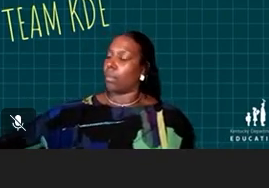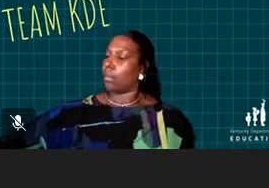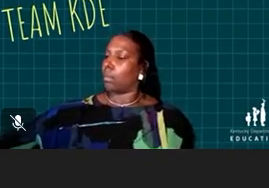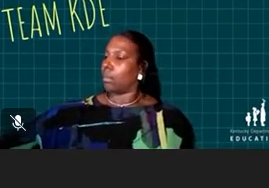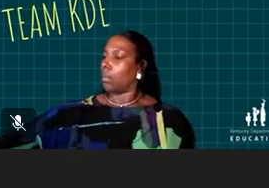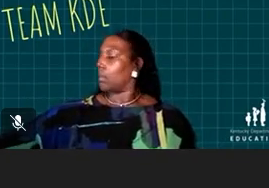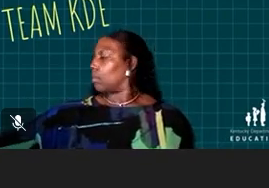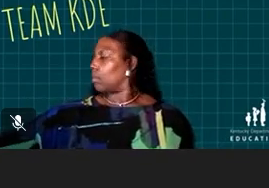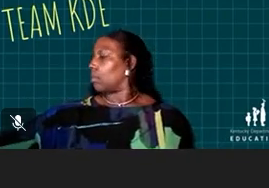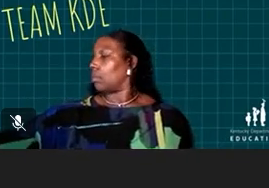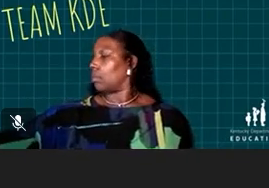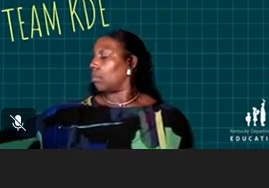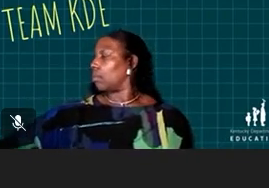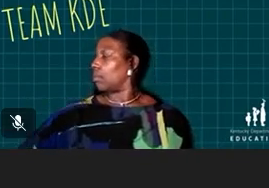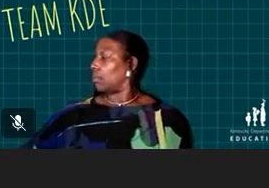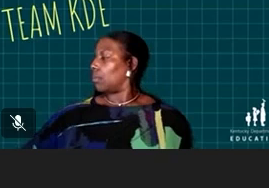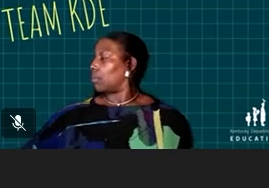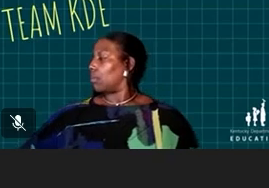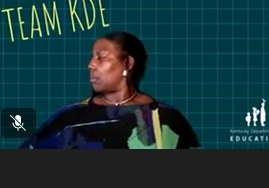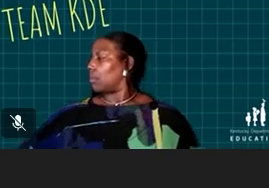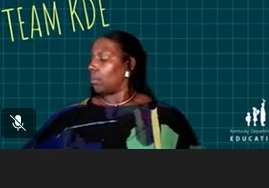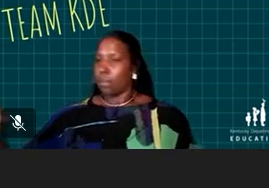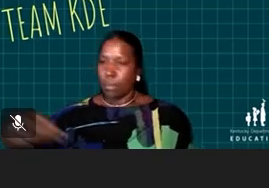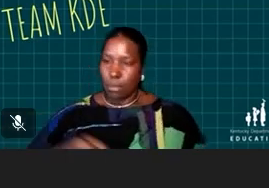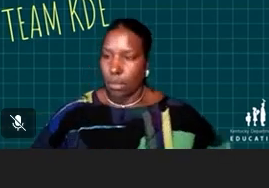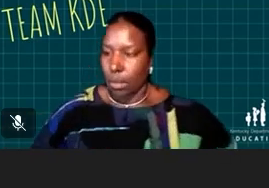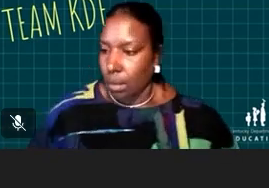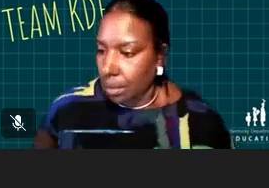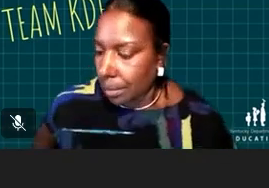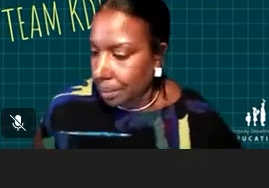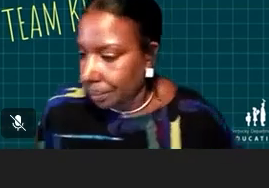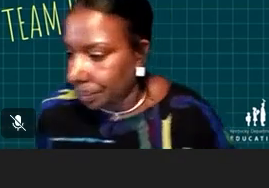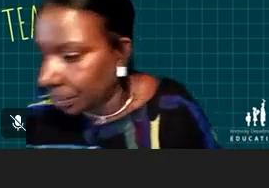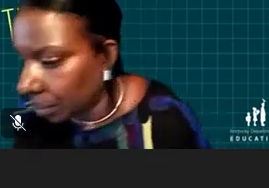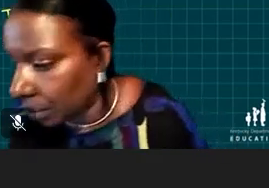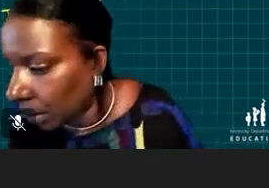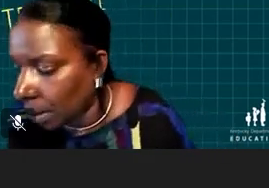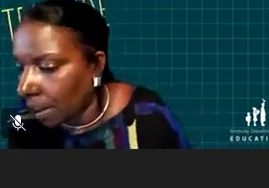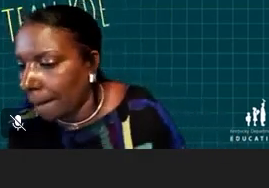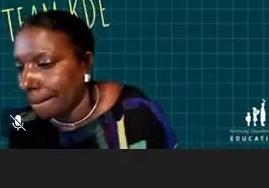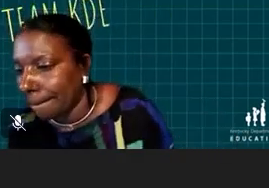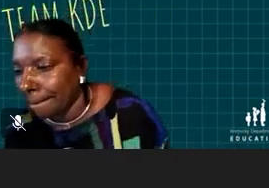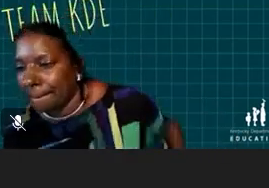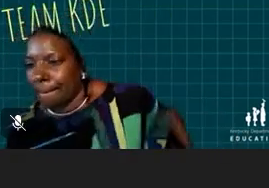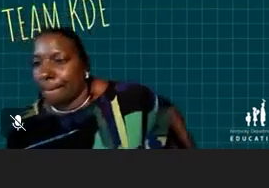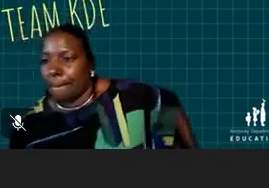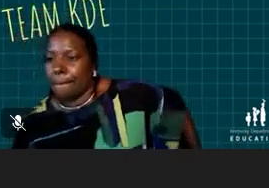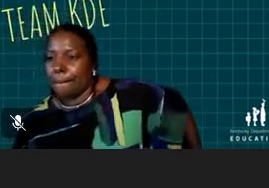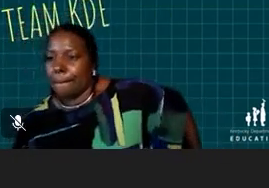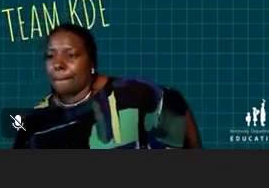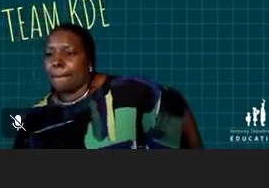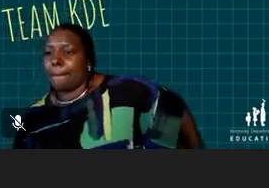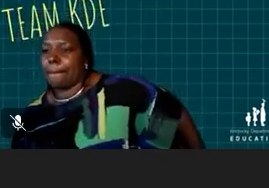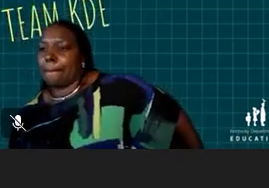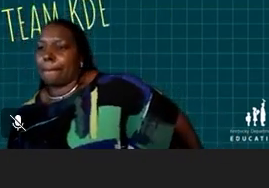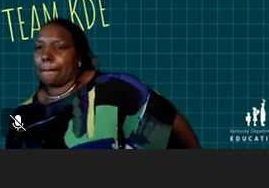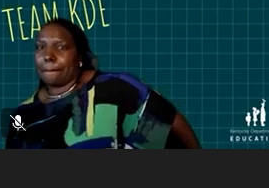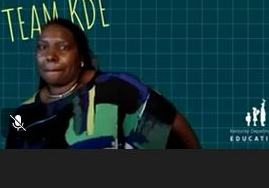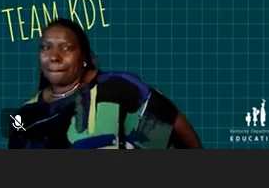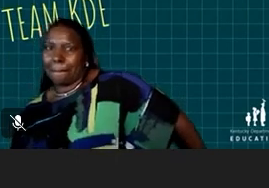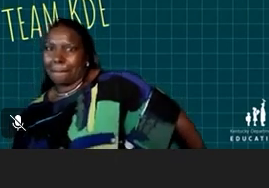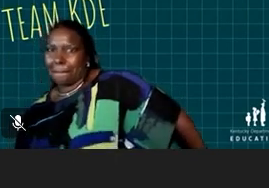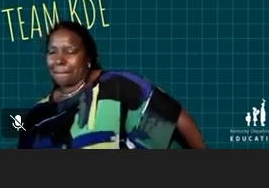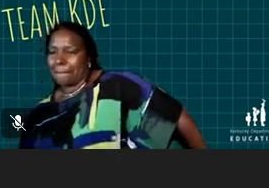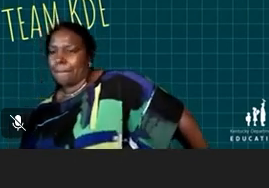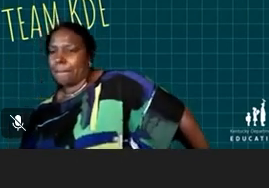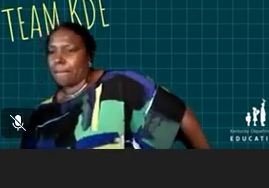Service delivery deadlines. Your service delivery has to be completed, and it must be in use by the